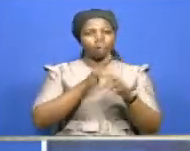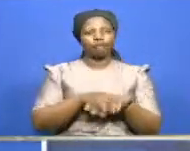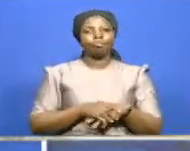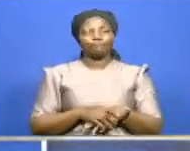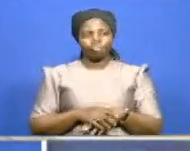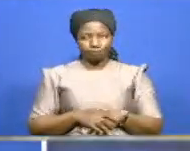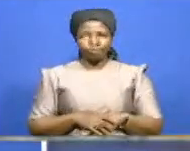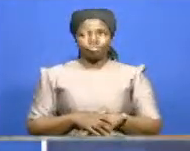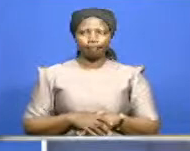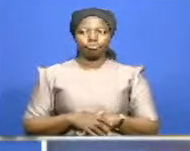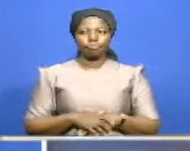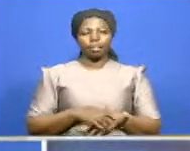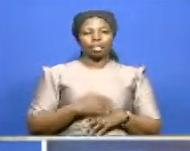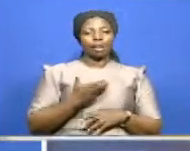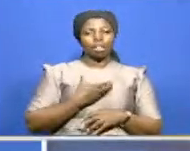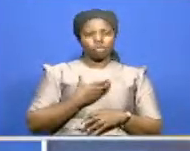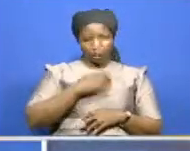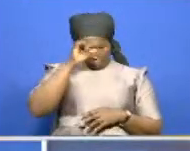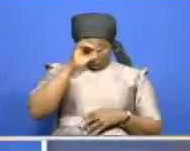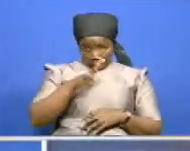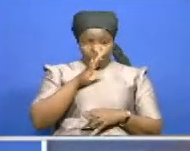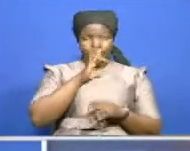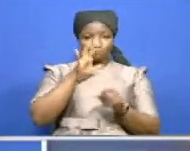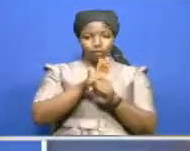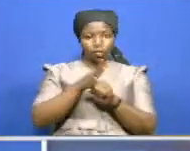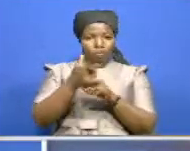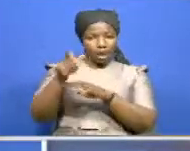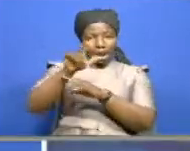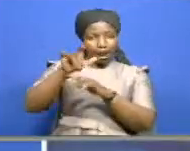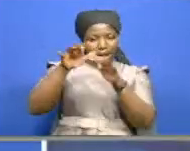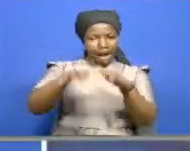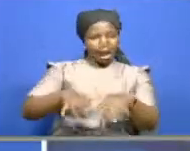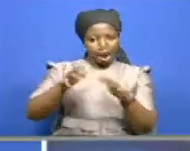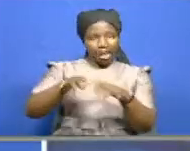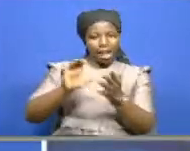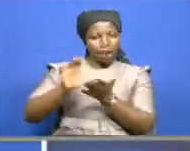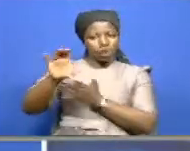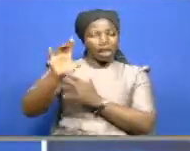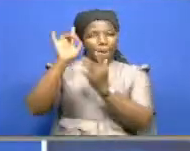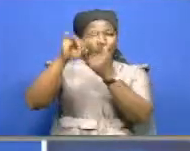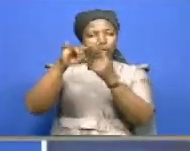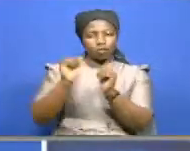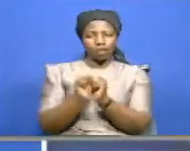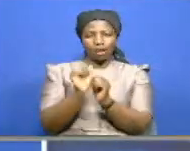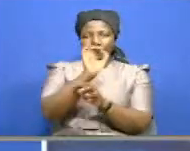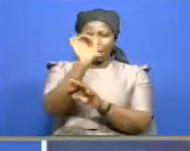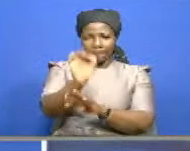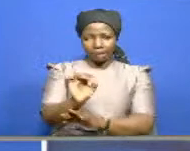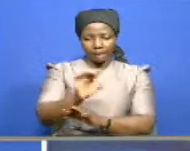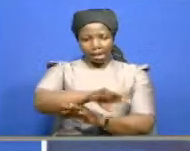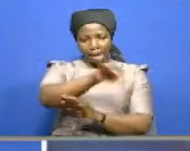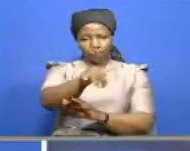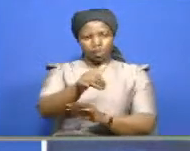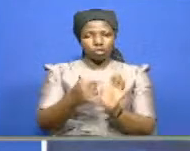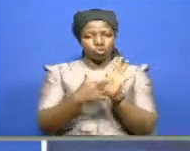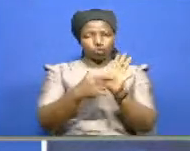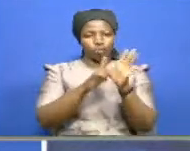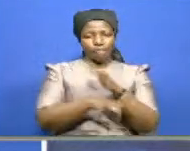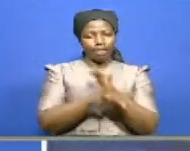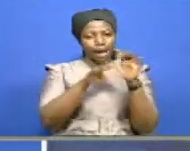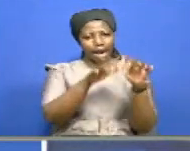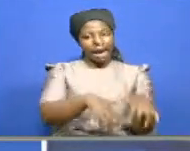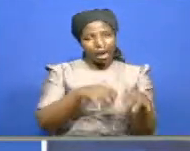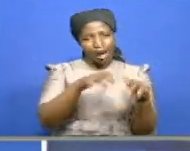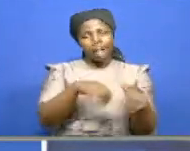of Governors' pledge to increase agriculture allocations to at least 10%. Counties indicated that extension services has